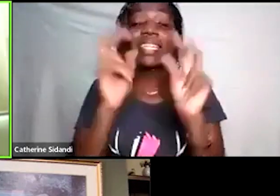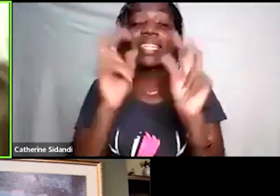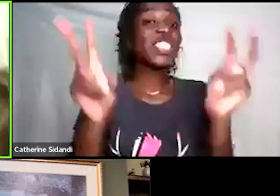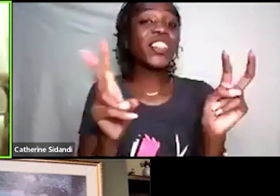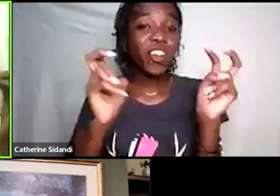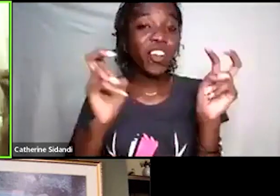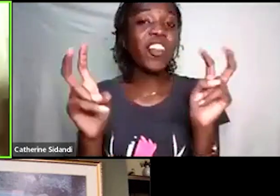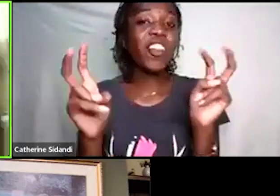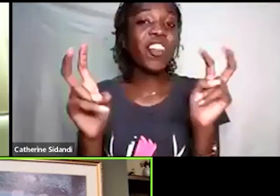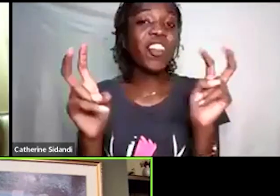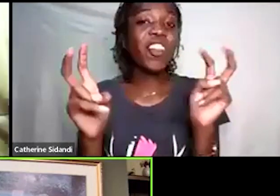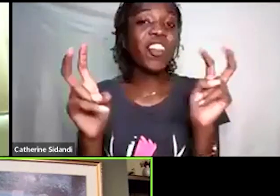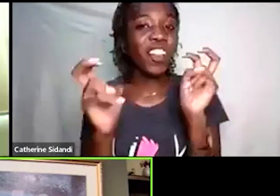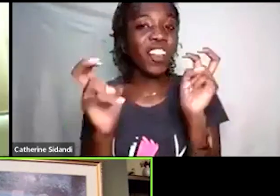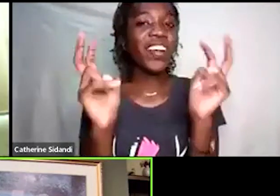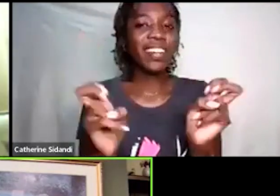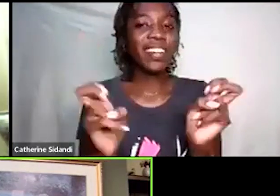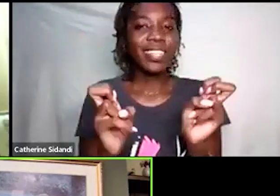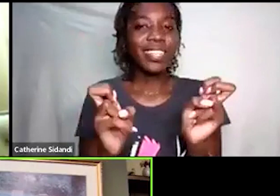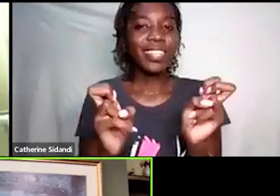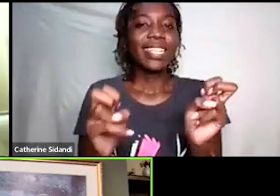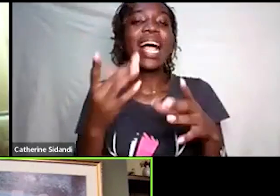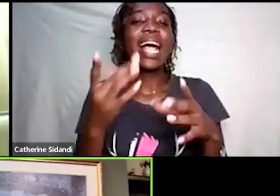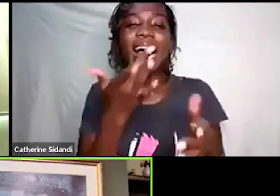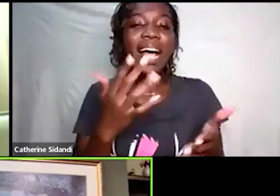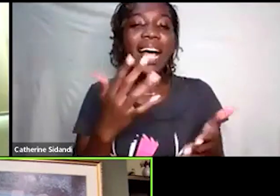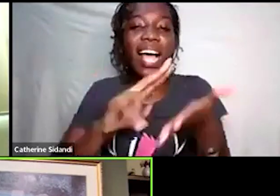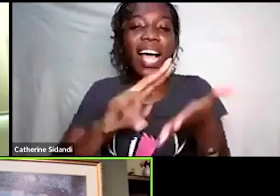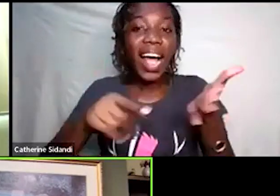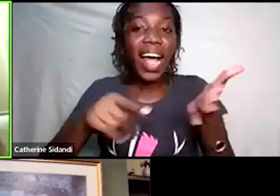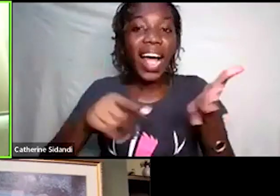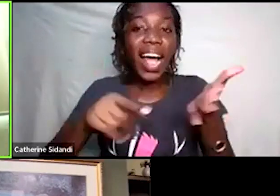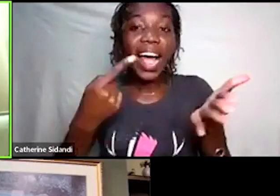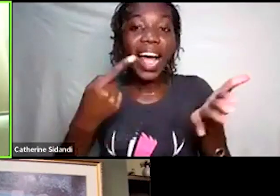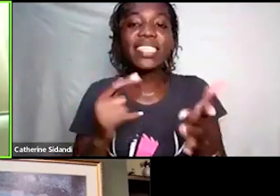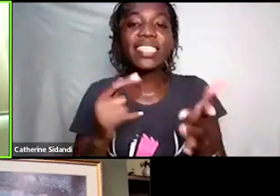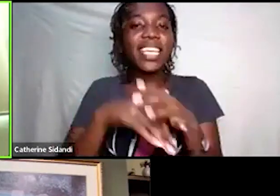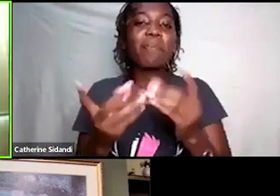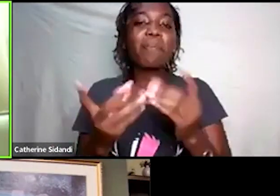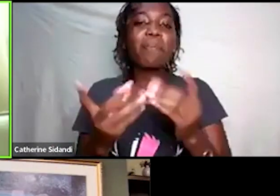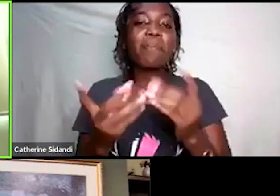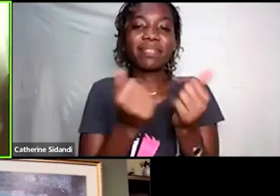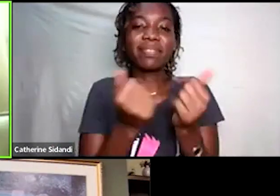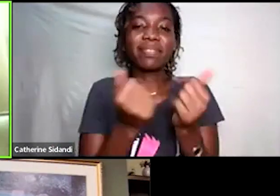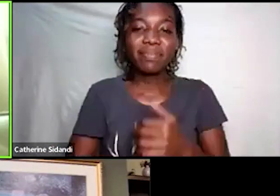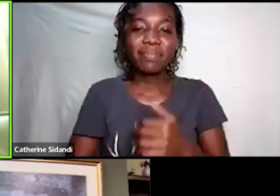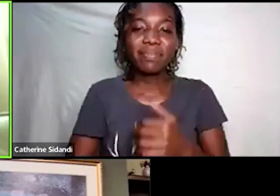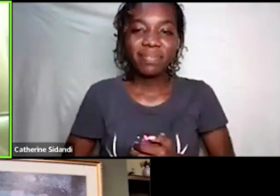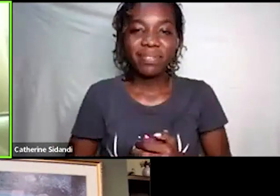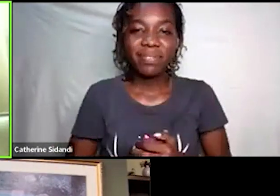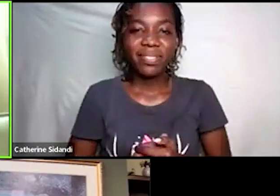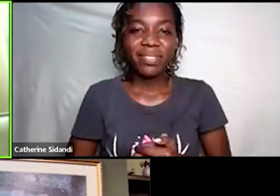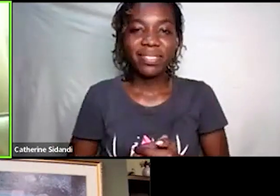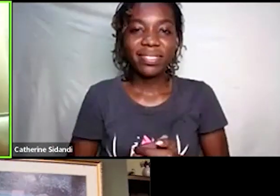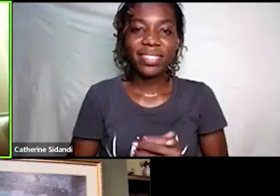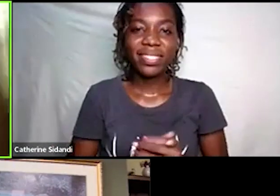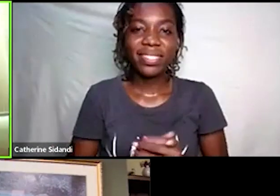Honey in the money. So tell us, please tell us, do we do it? Do we not do